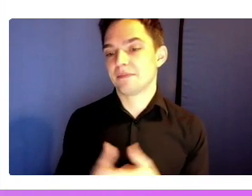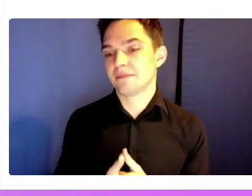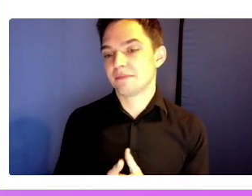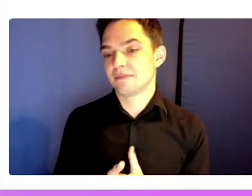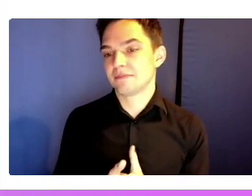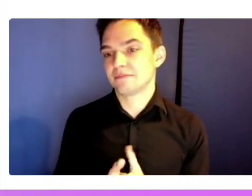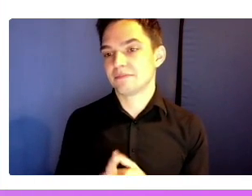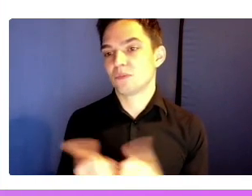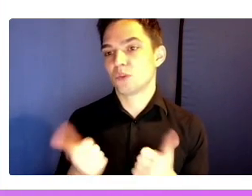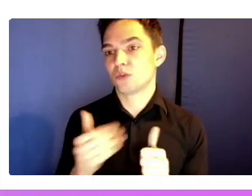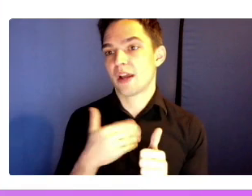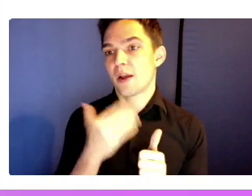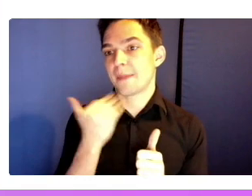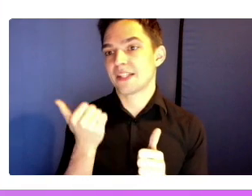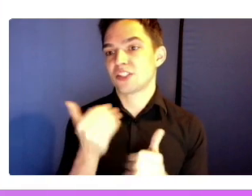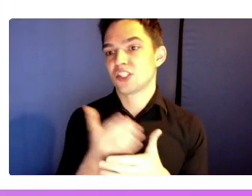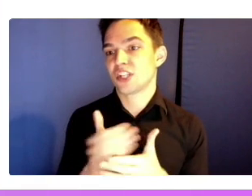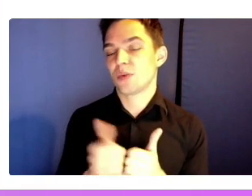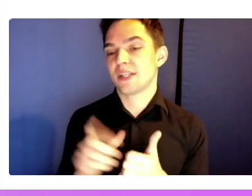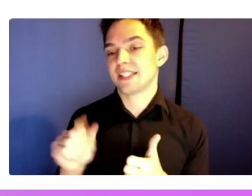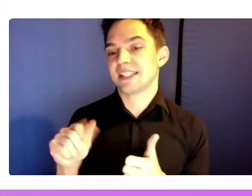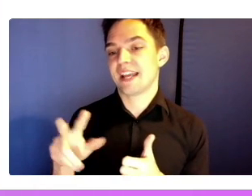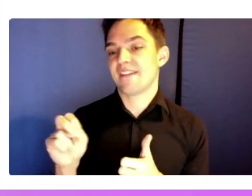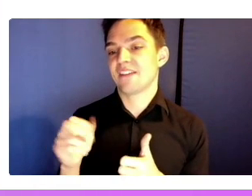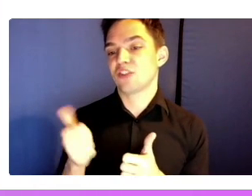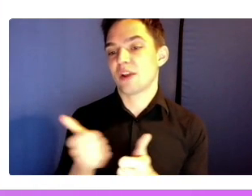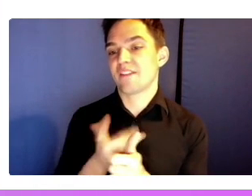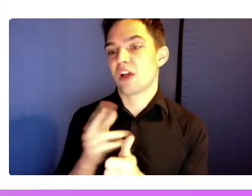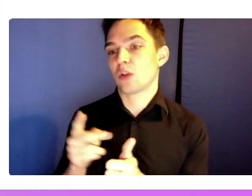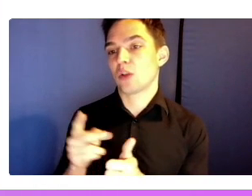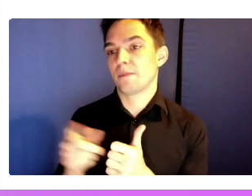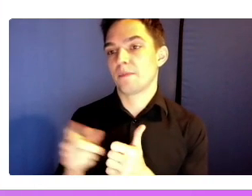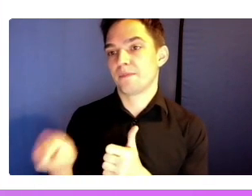We'll do our best to share those with Dave and try and follow up if we can.